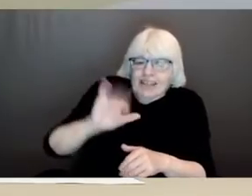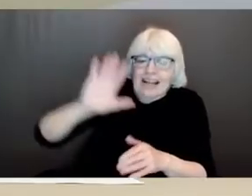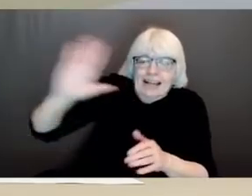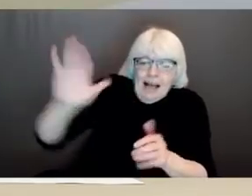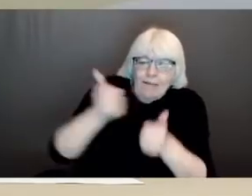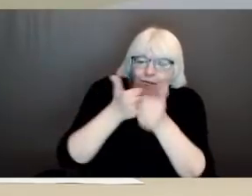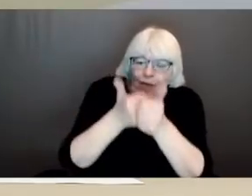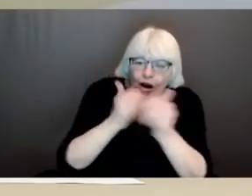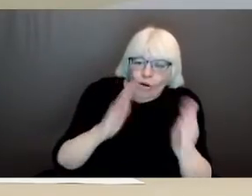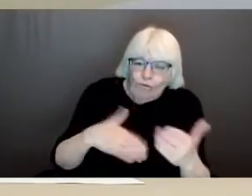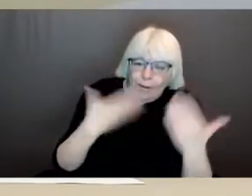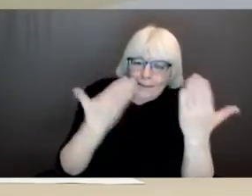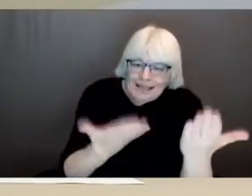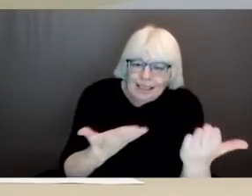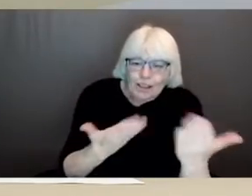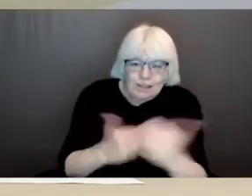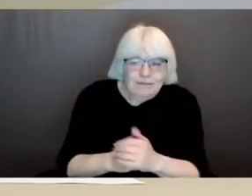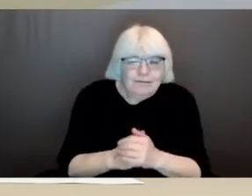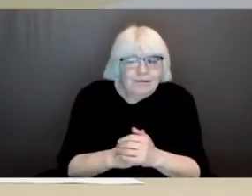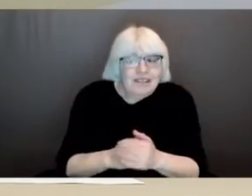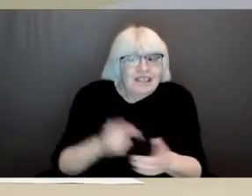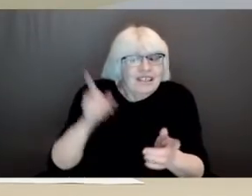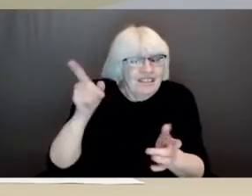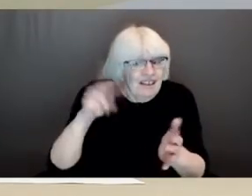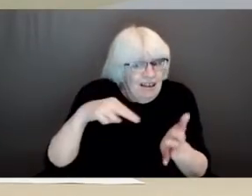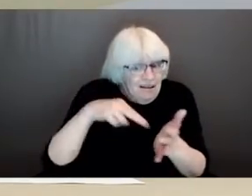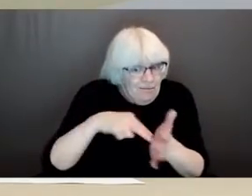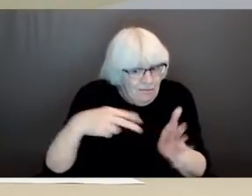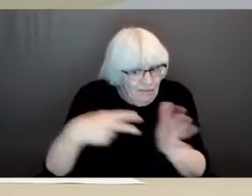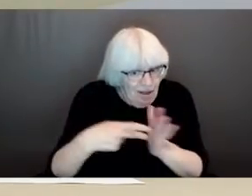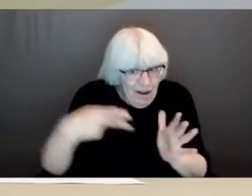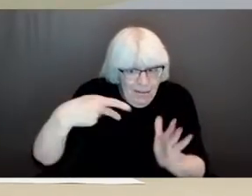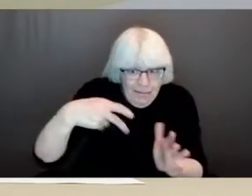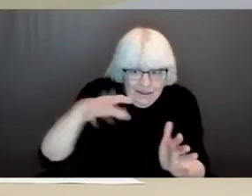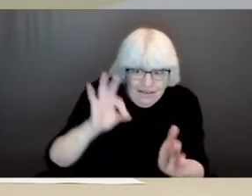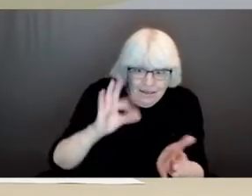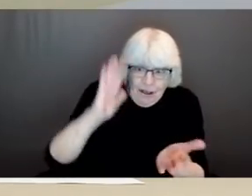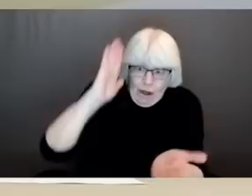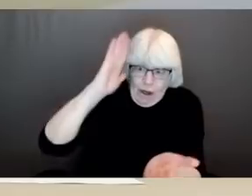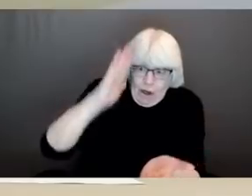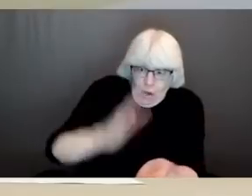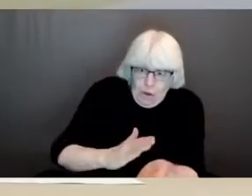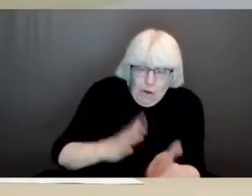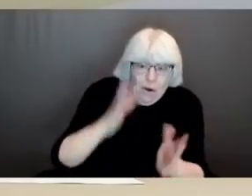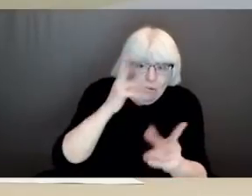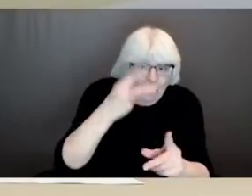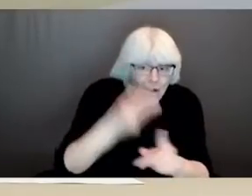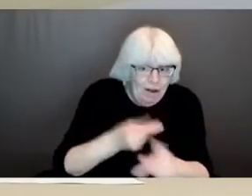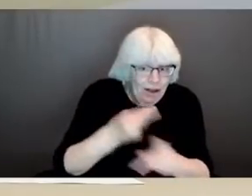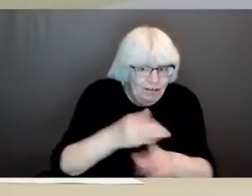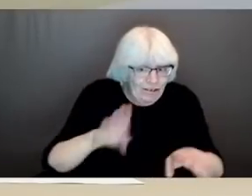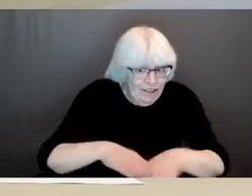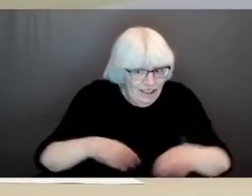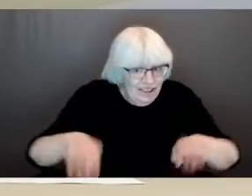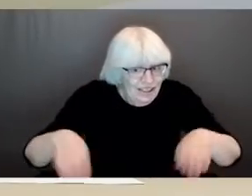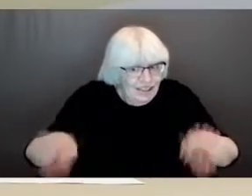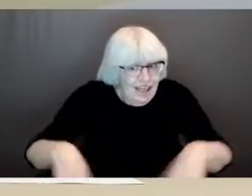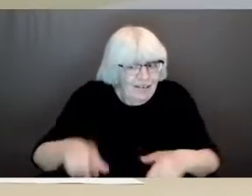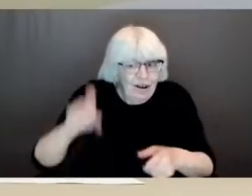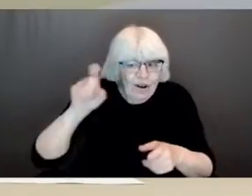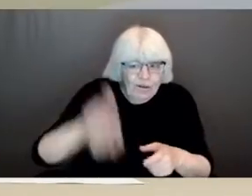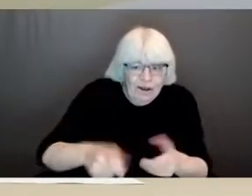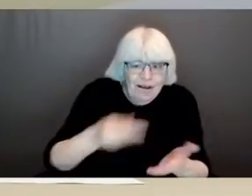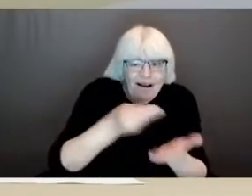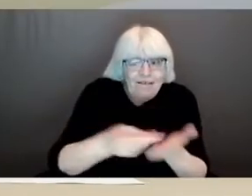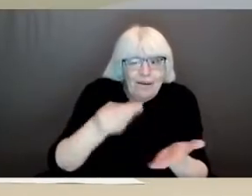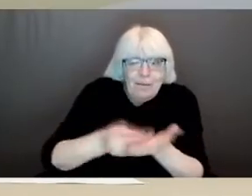of our supply of Pfizer, given that it's a lower dosage for kids? Will you have to secure a different supply to